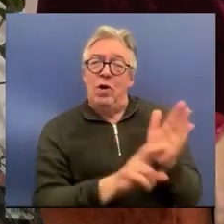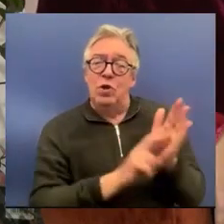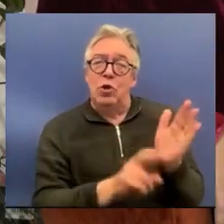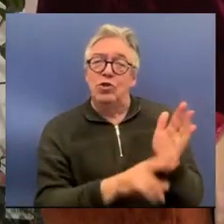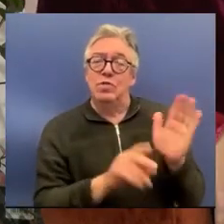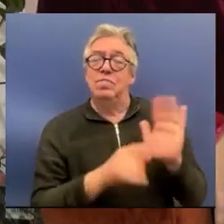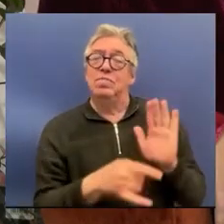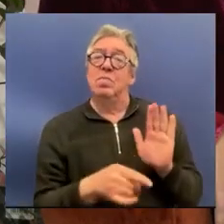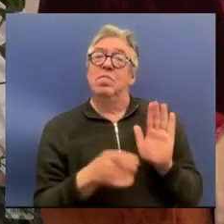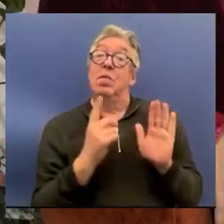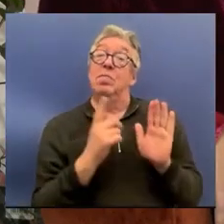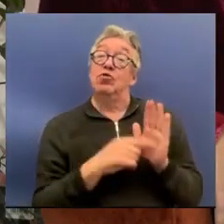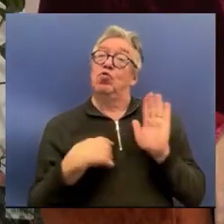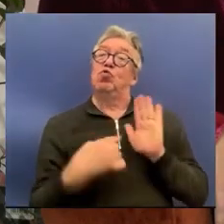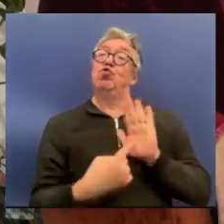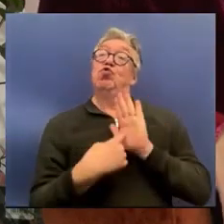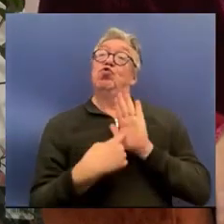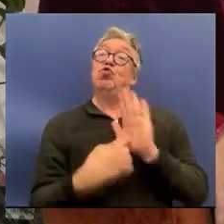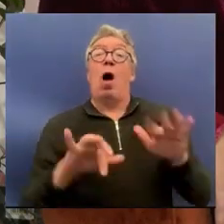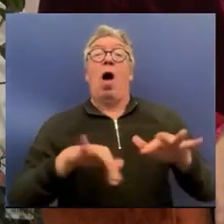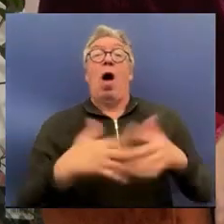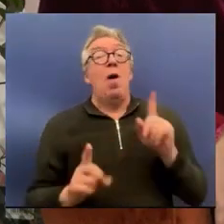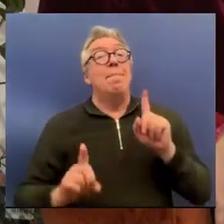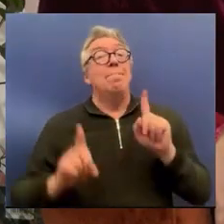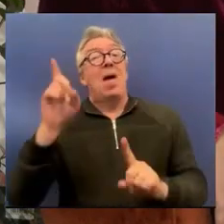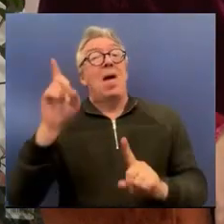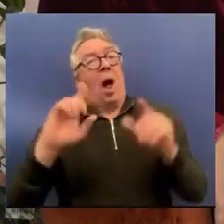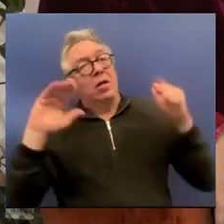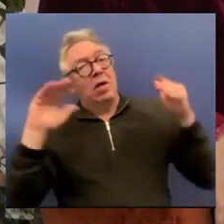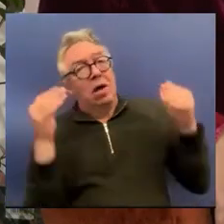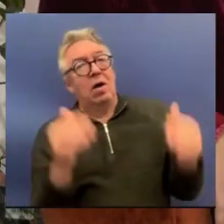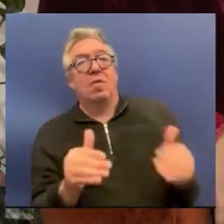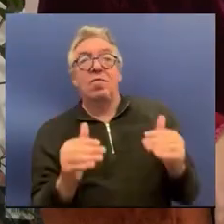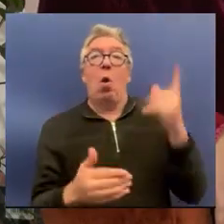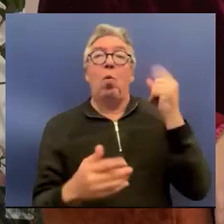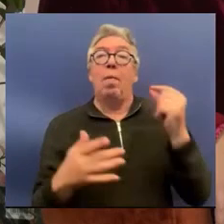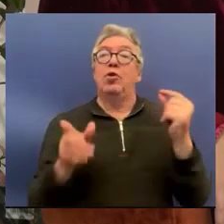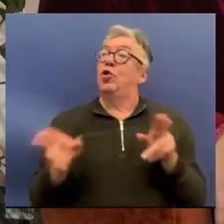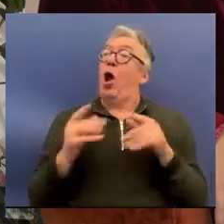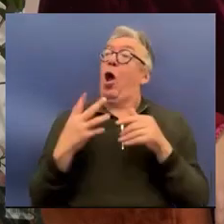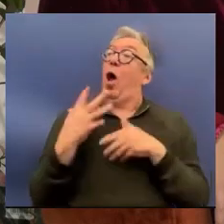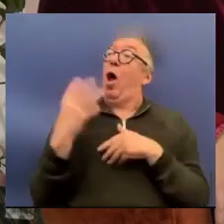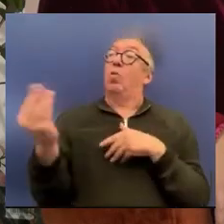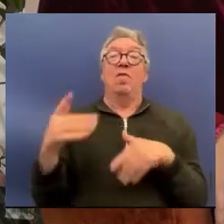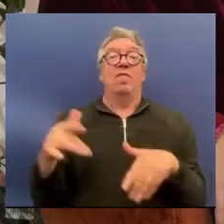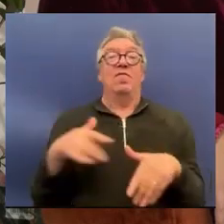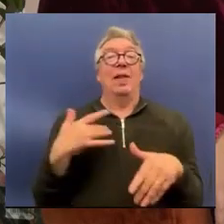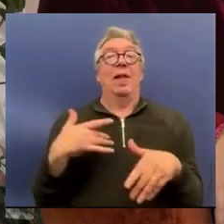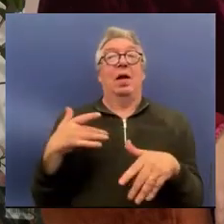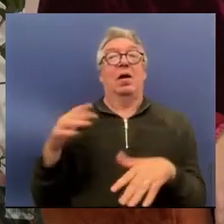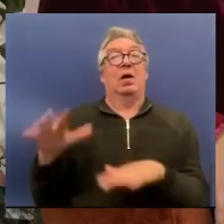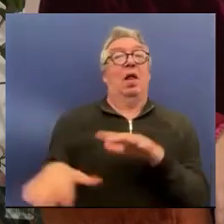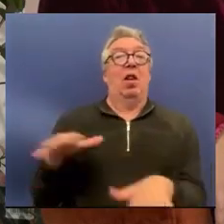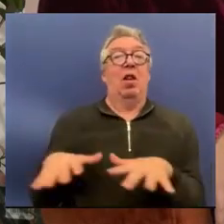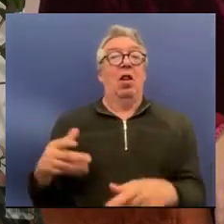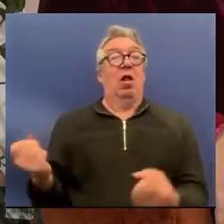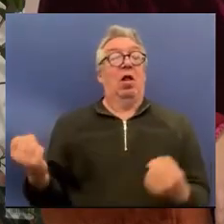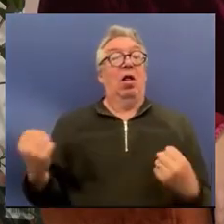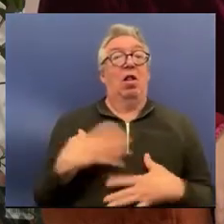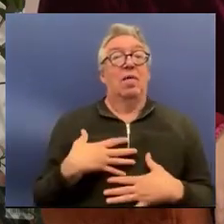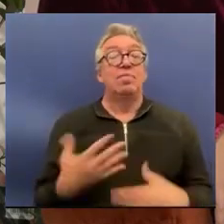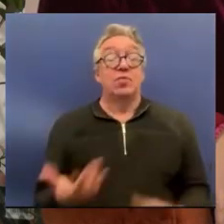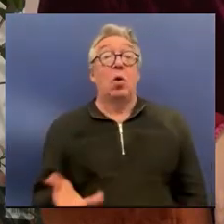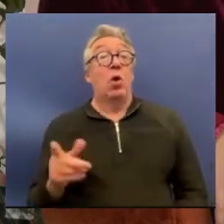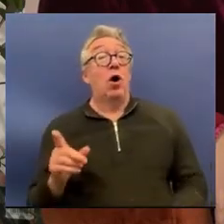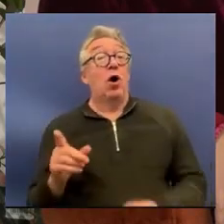this topic. So it's, let's say, the municipality pays for these researches, so they funded